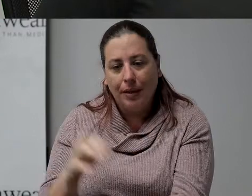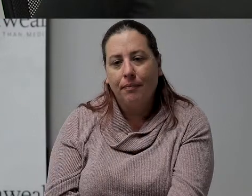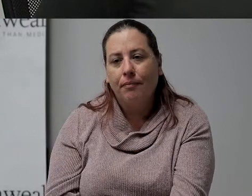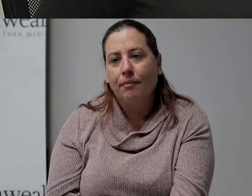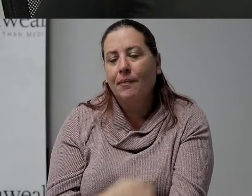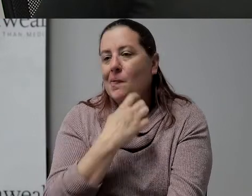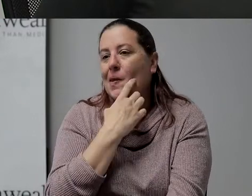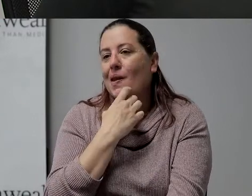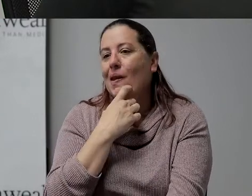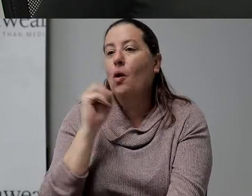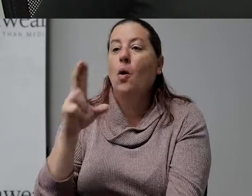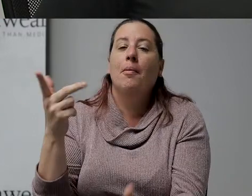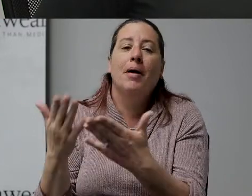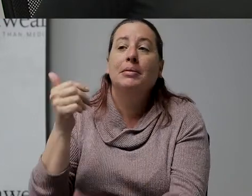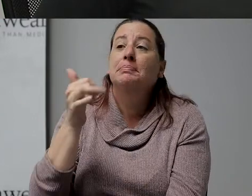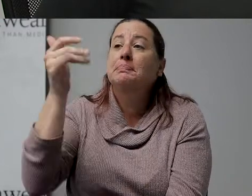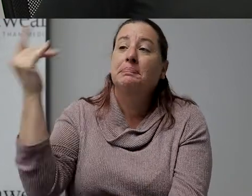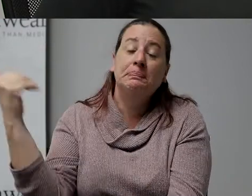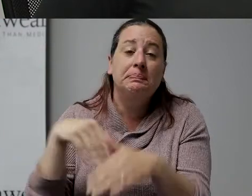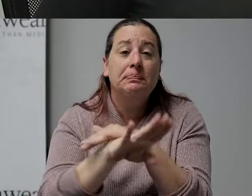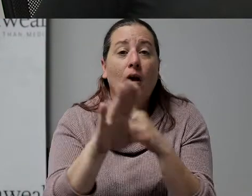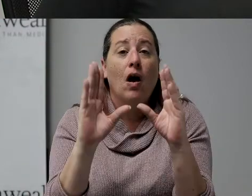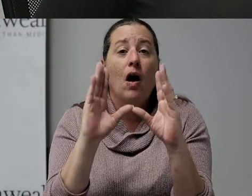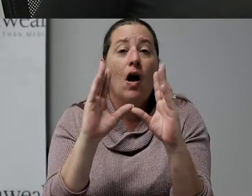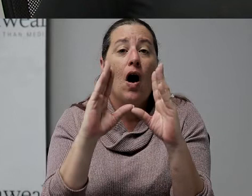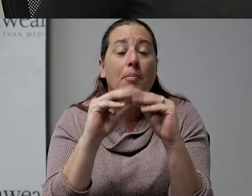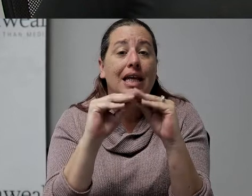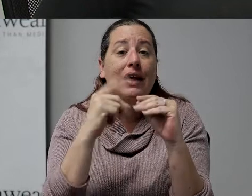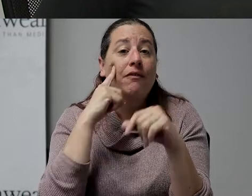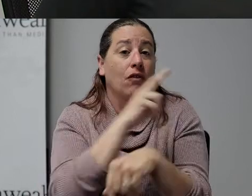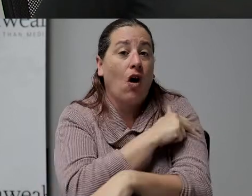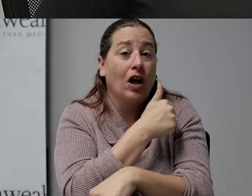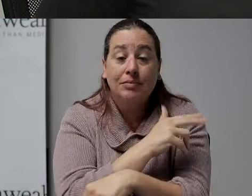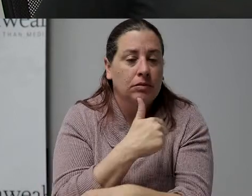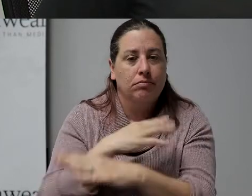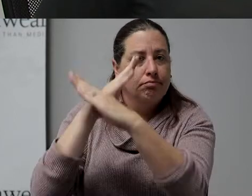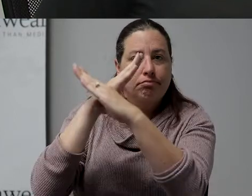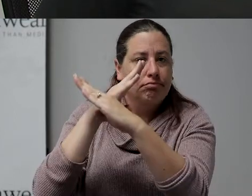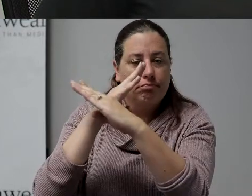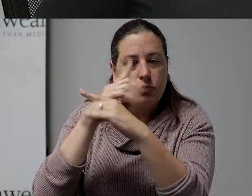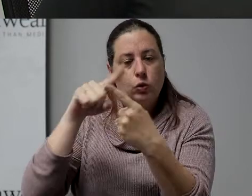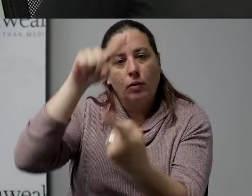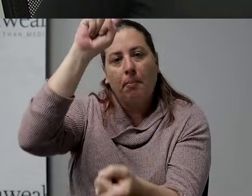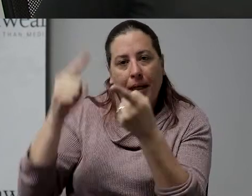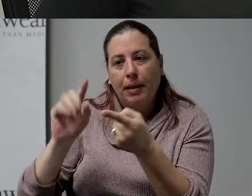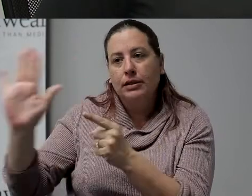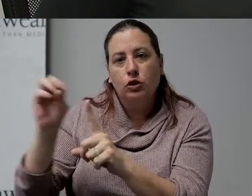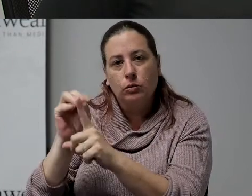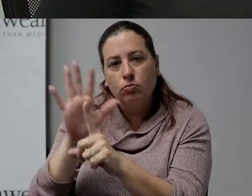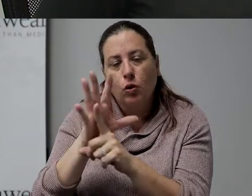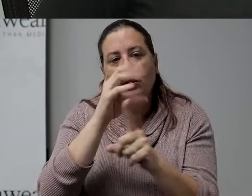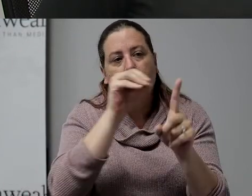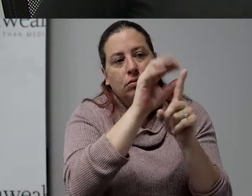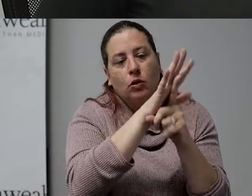routinely come into the hospital for meetings or things, we're keeping them out now to minimize their exposure and exposure to the people in the